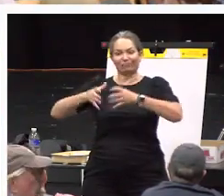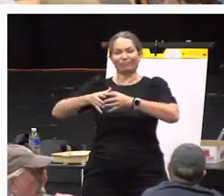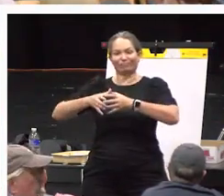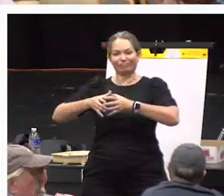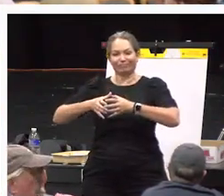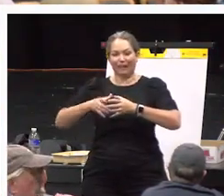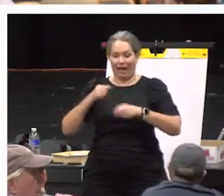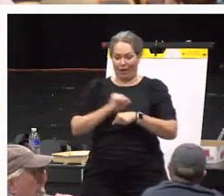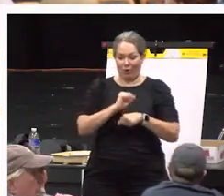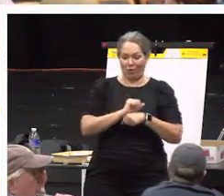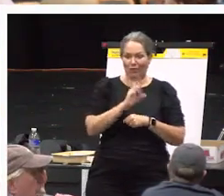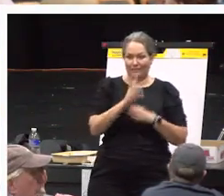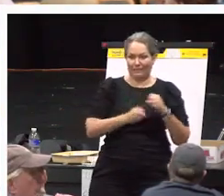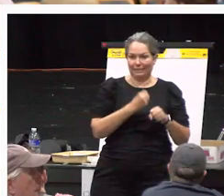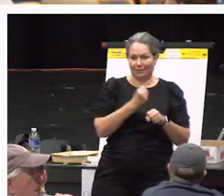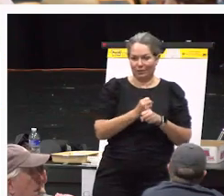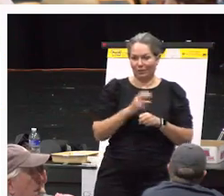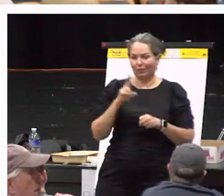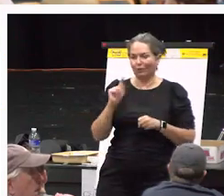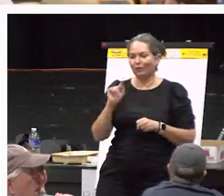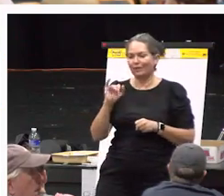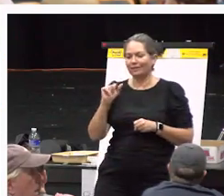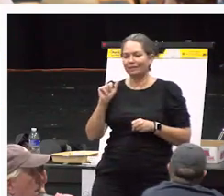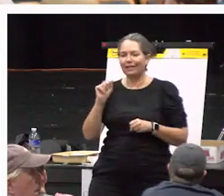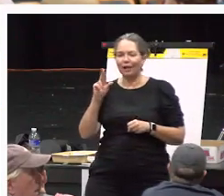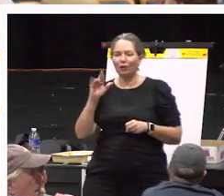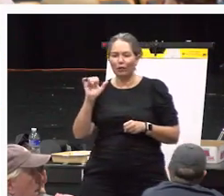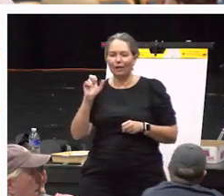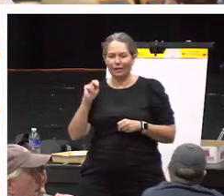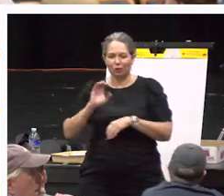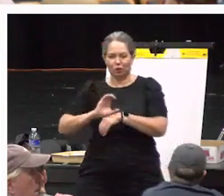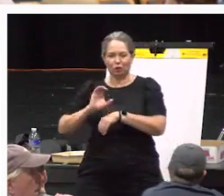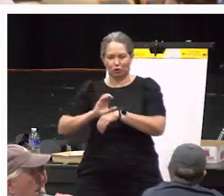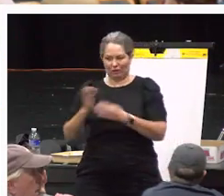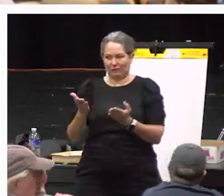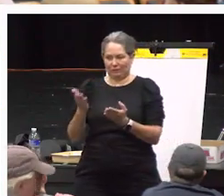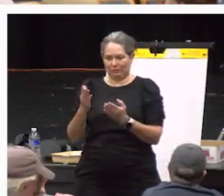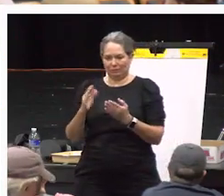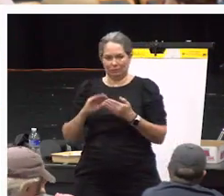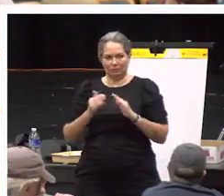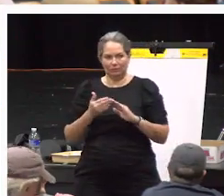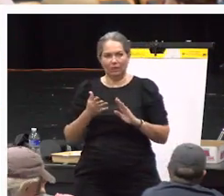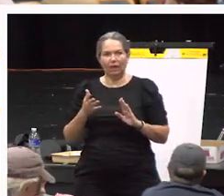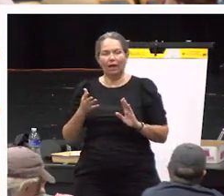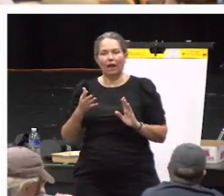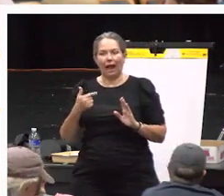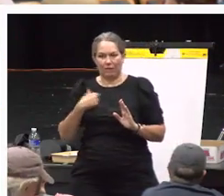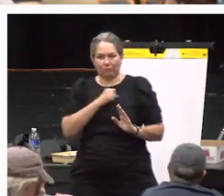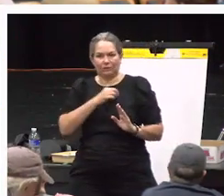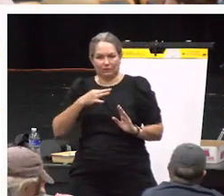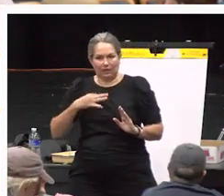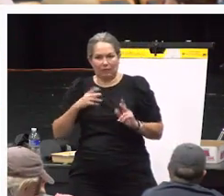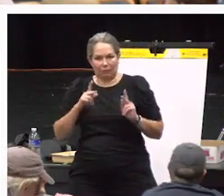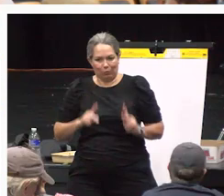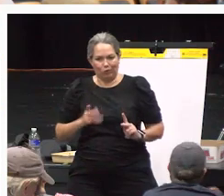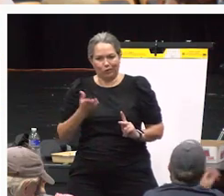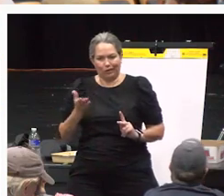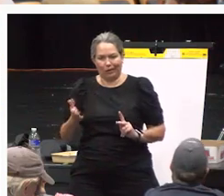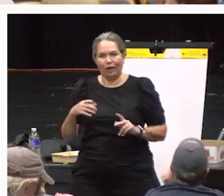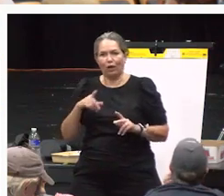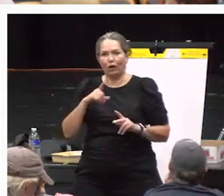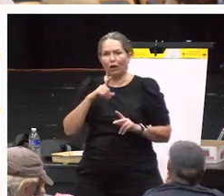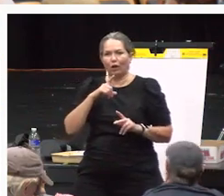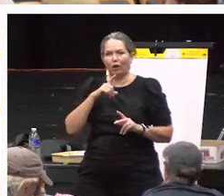worked 6 years at the Unitarian Church here in town, and as a paid staff person, I could accomplish